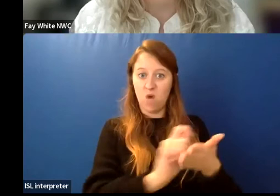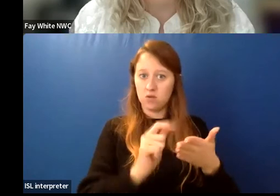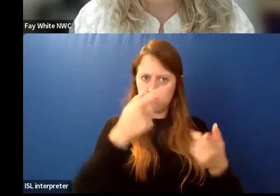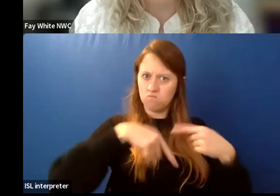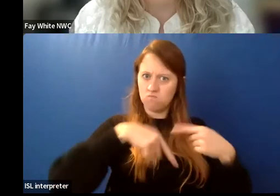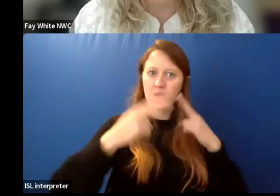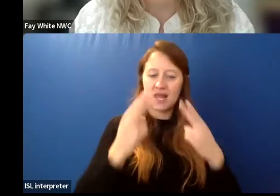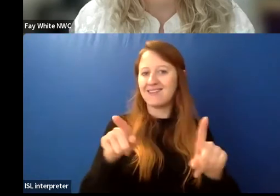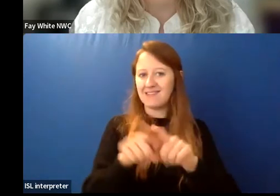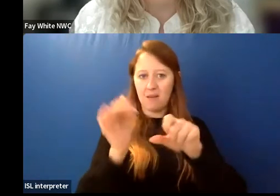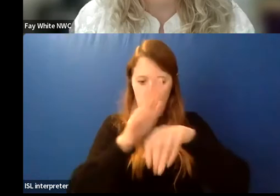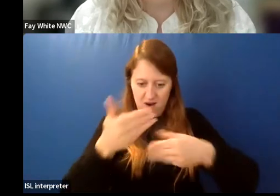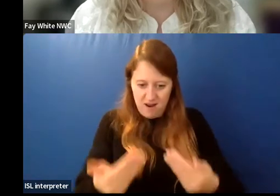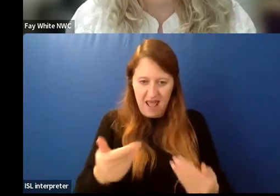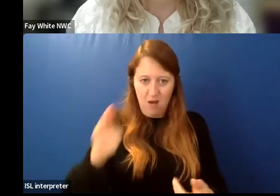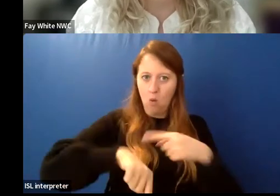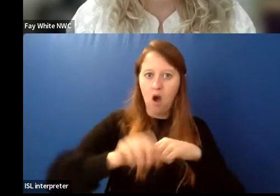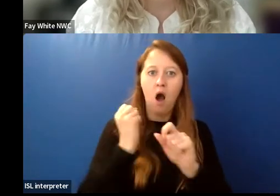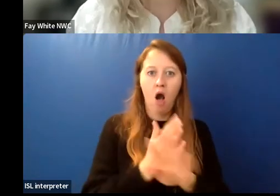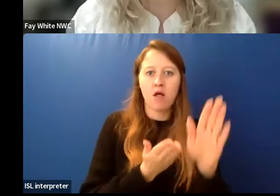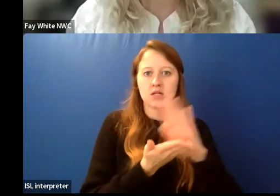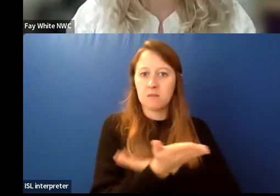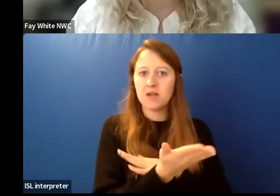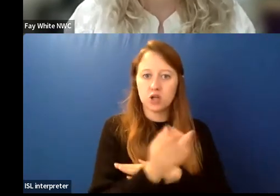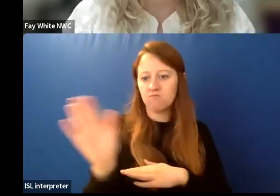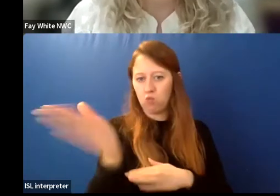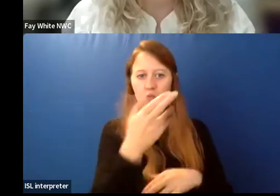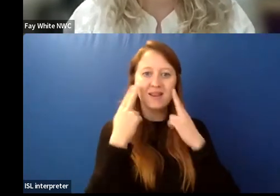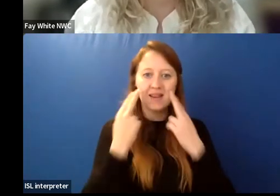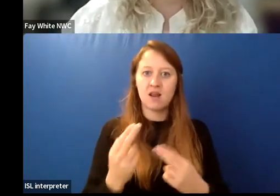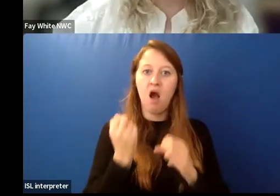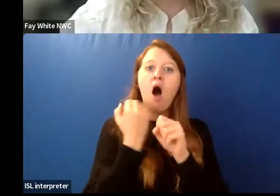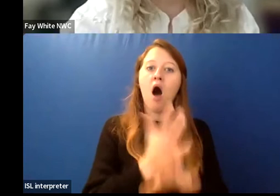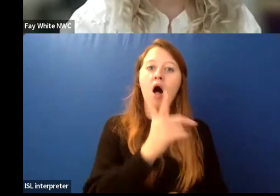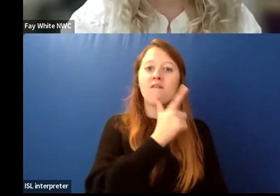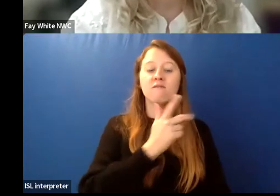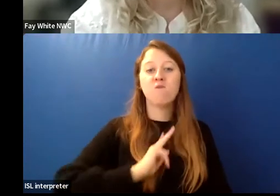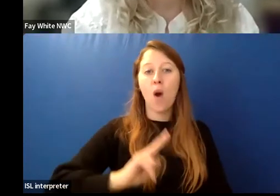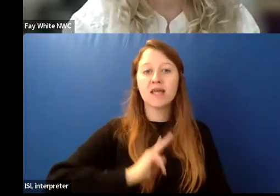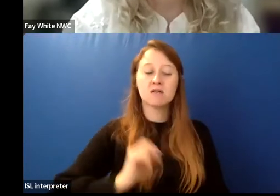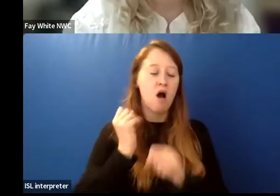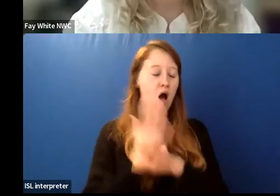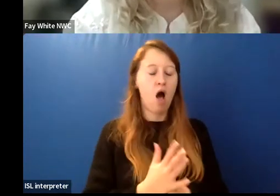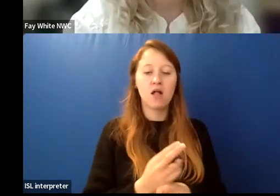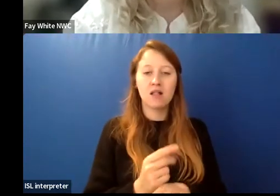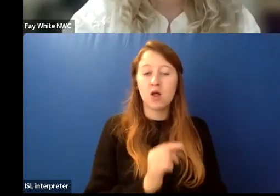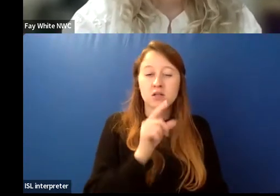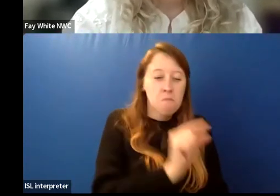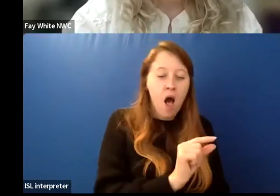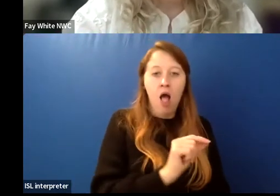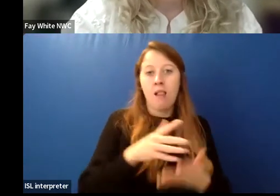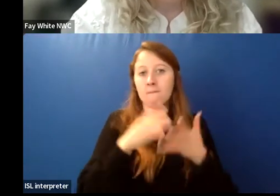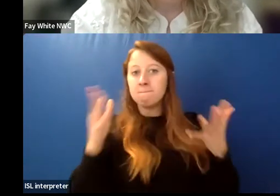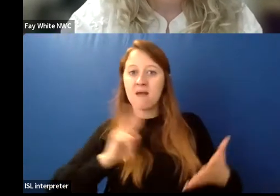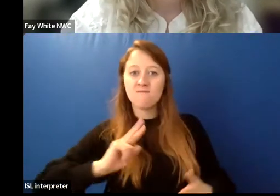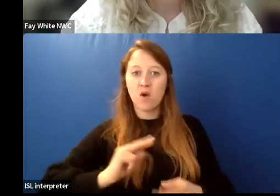consultation. So no voice is too small. We need as many people as possible to come together on this. So thank you so